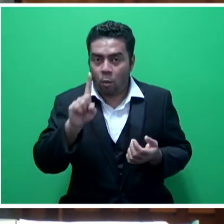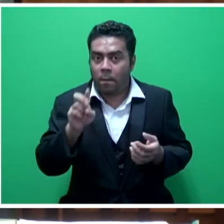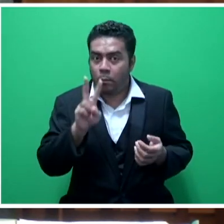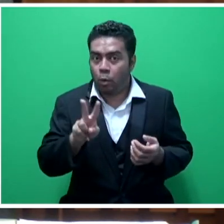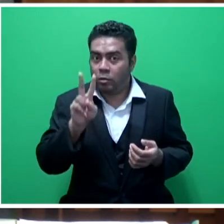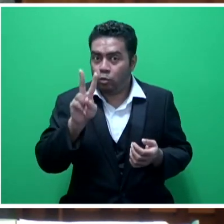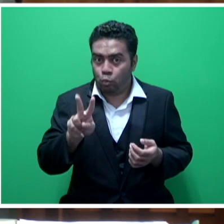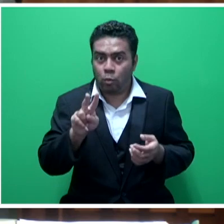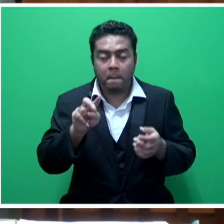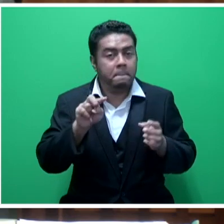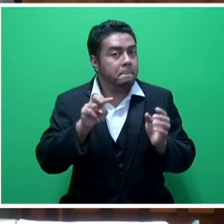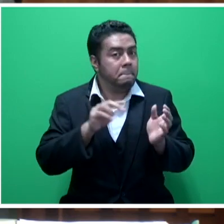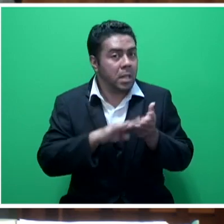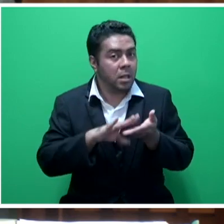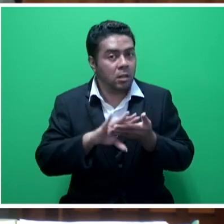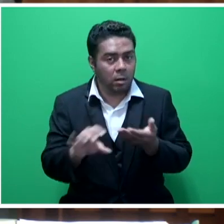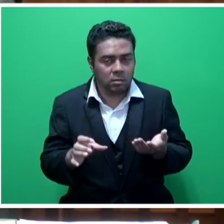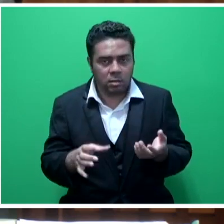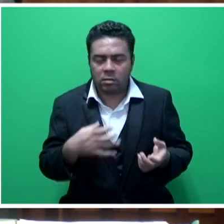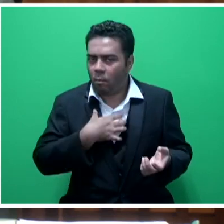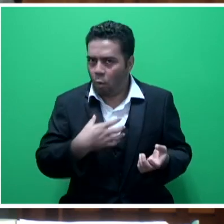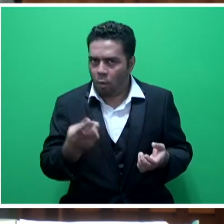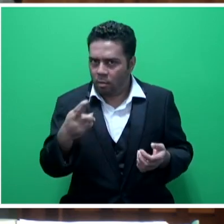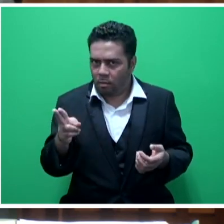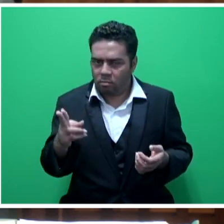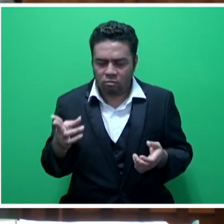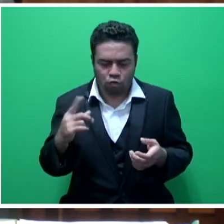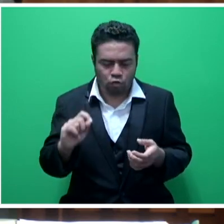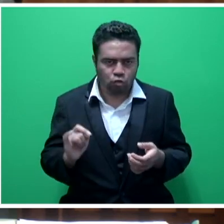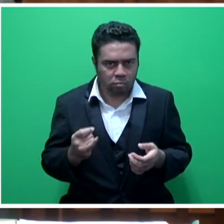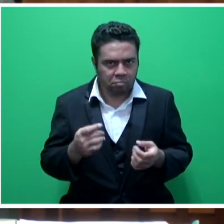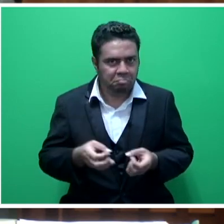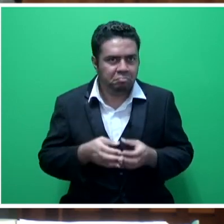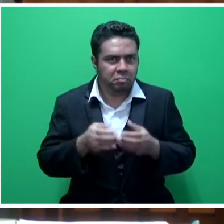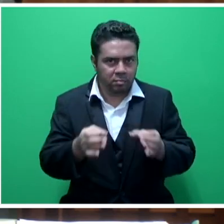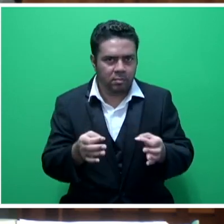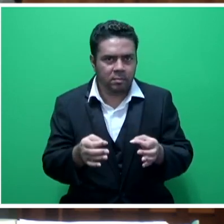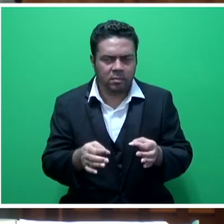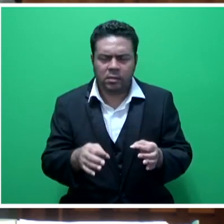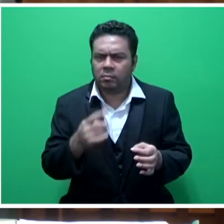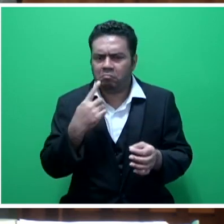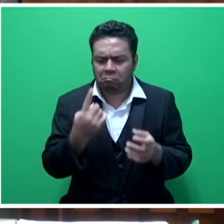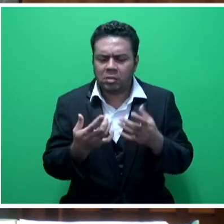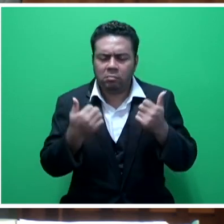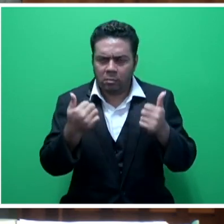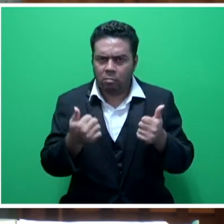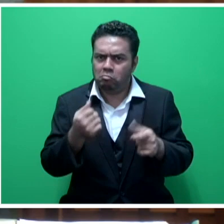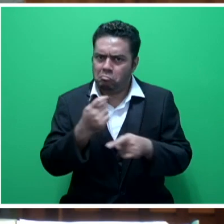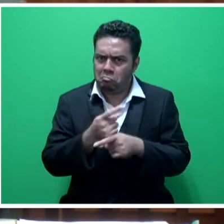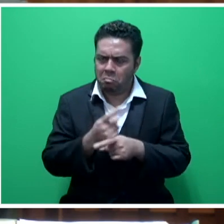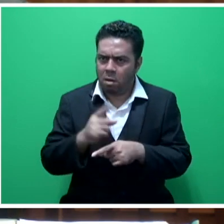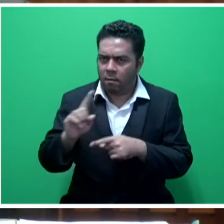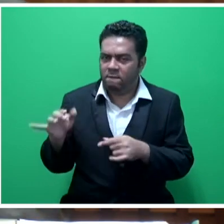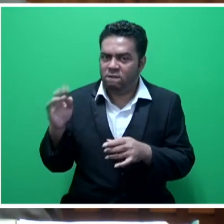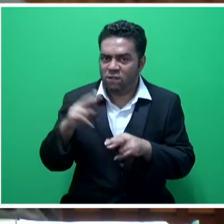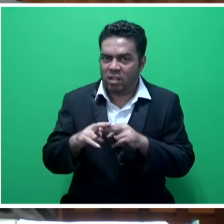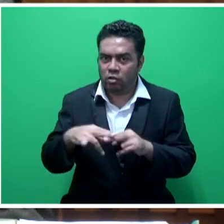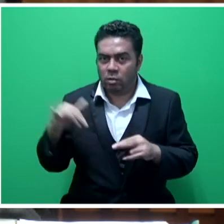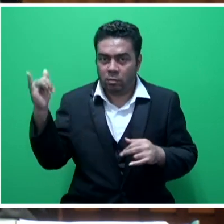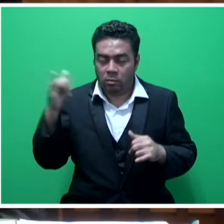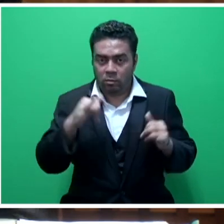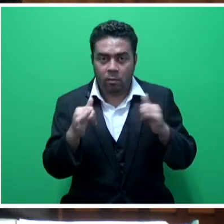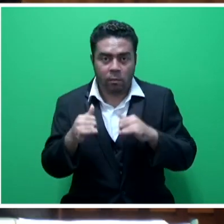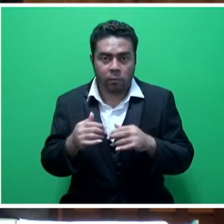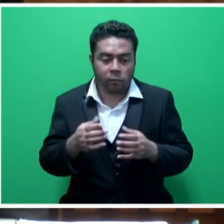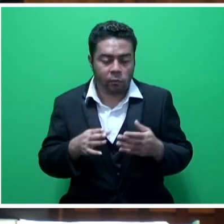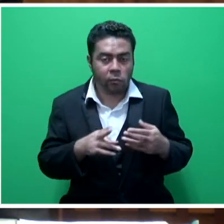million is way more than just being profitable. It speaks volumes about Fiji Airways and Fiji Link's leadership and the